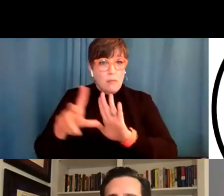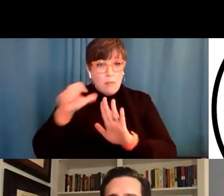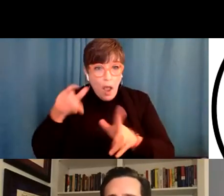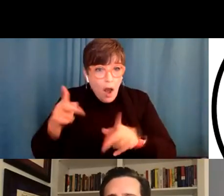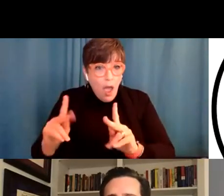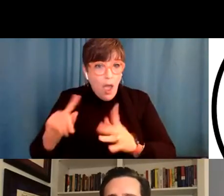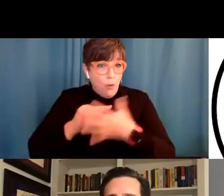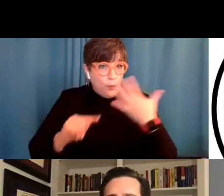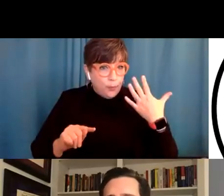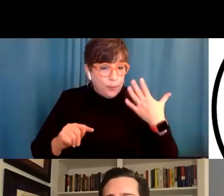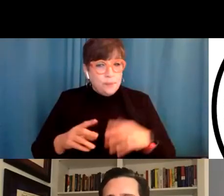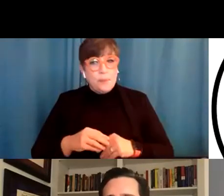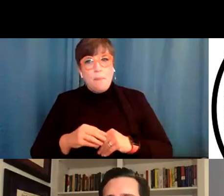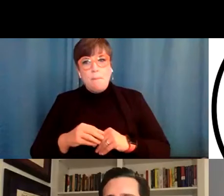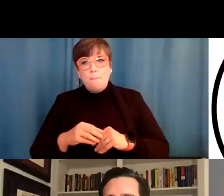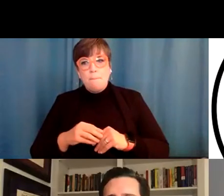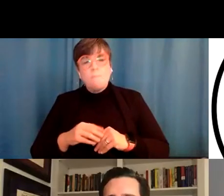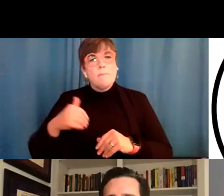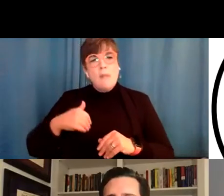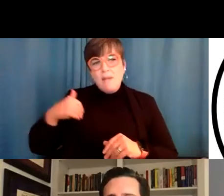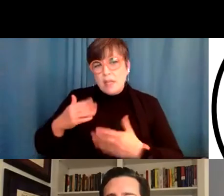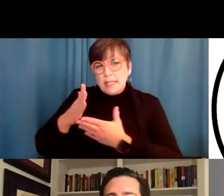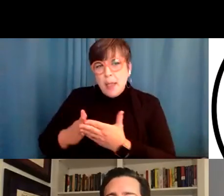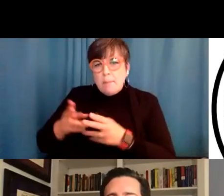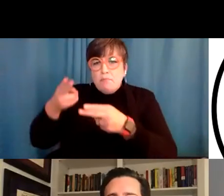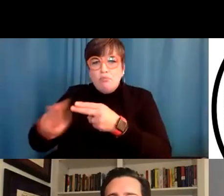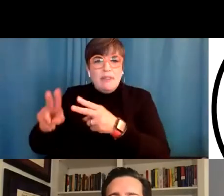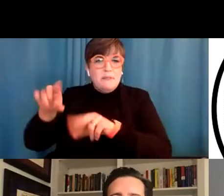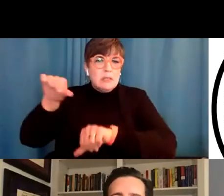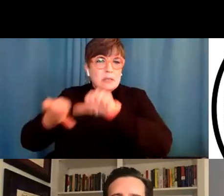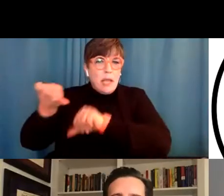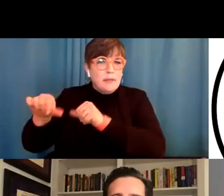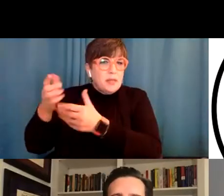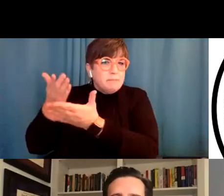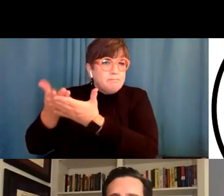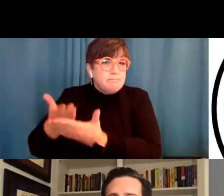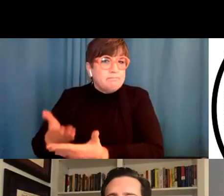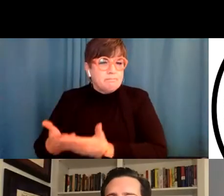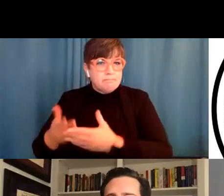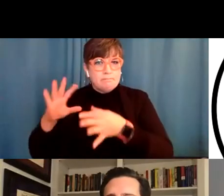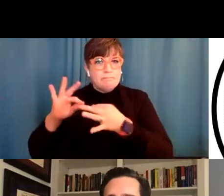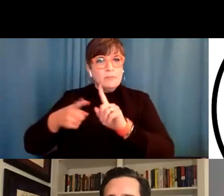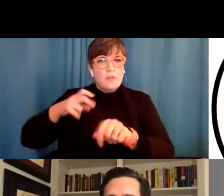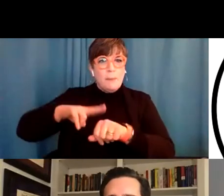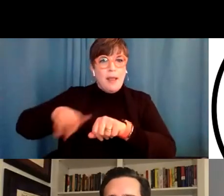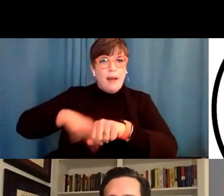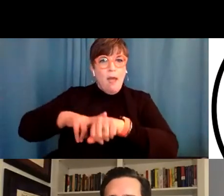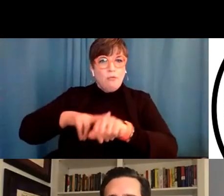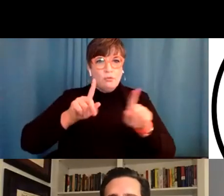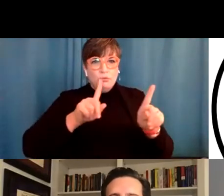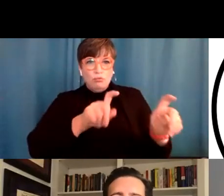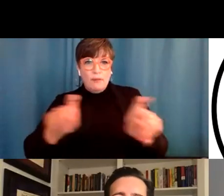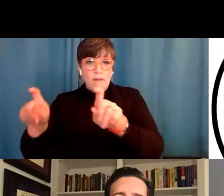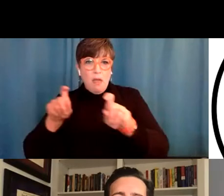brief empirical evidence that I'd like to share with you from a nationally representative survey that I